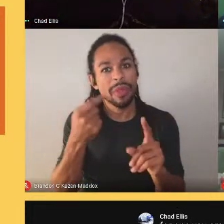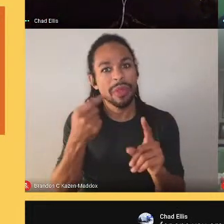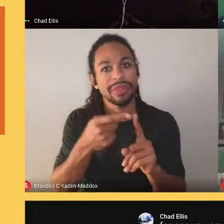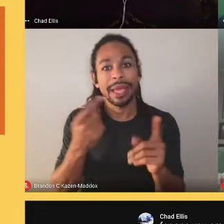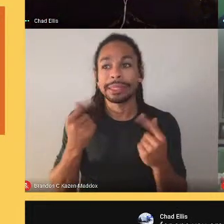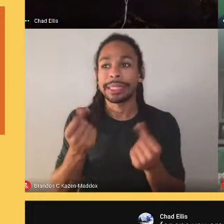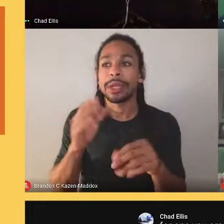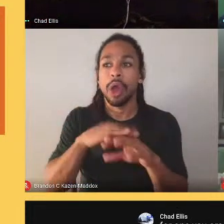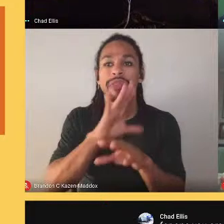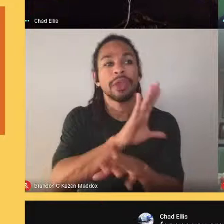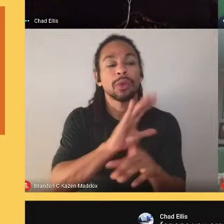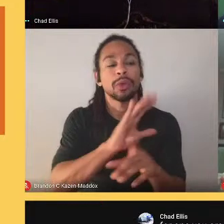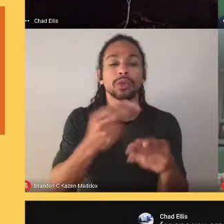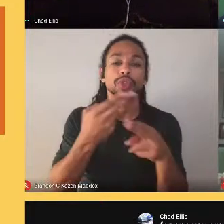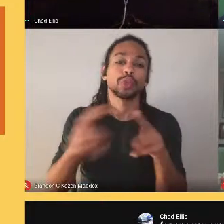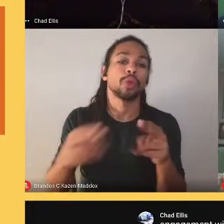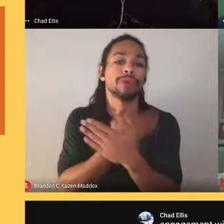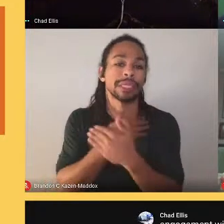So